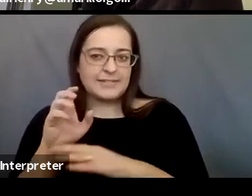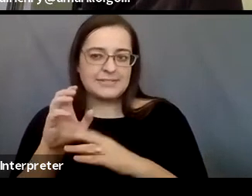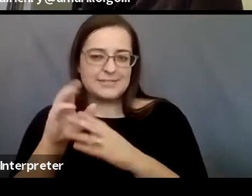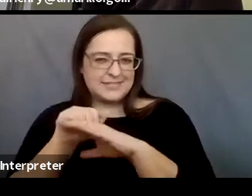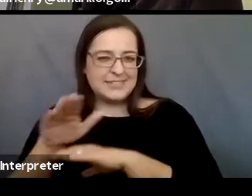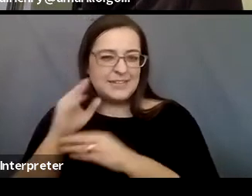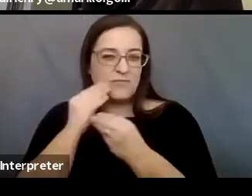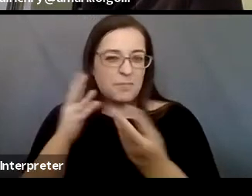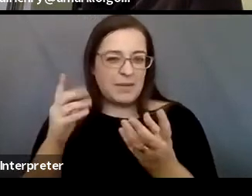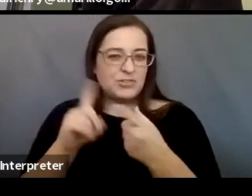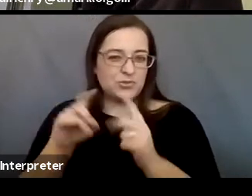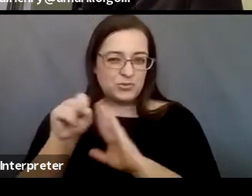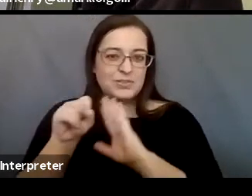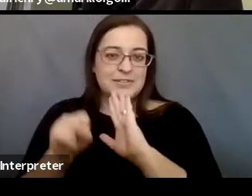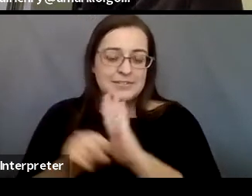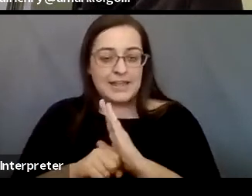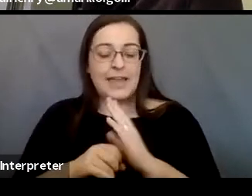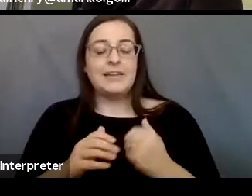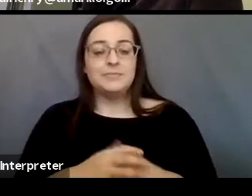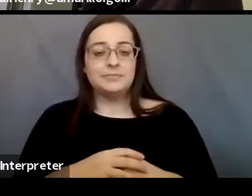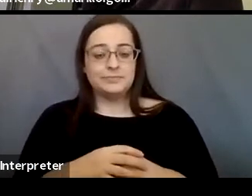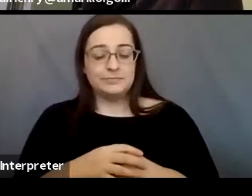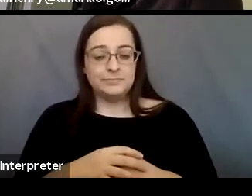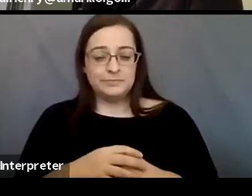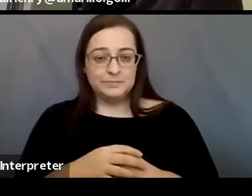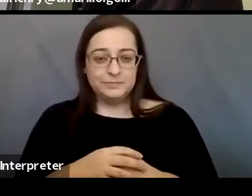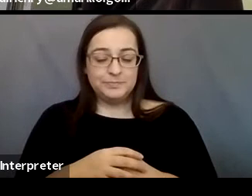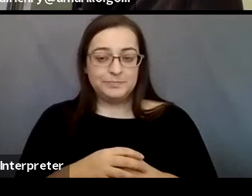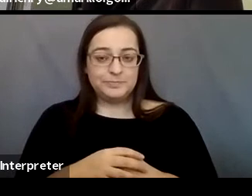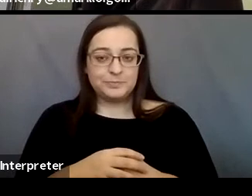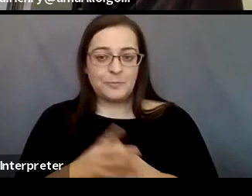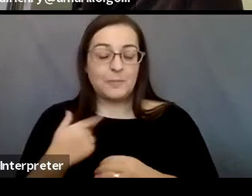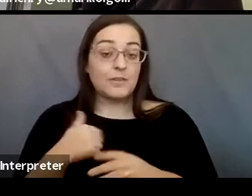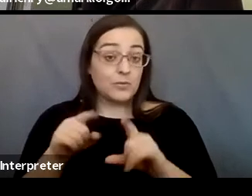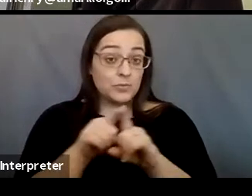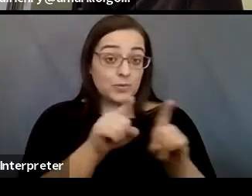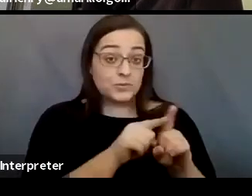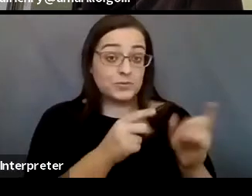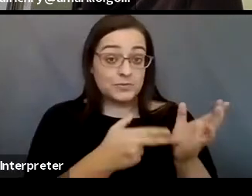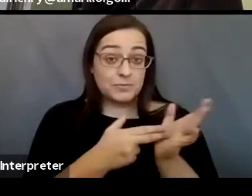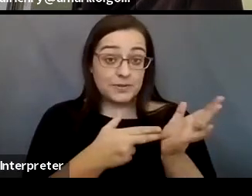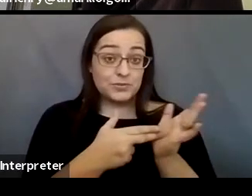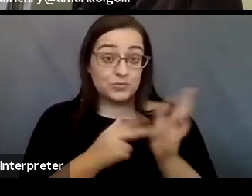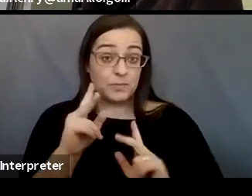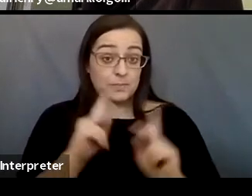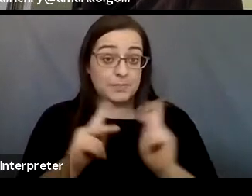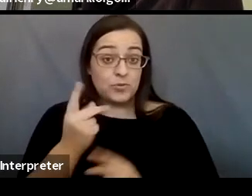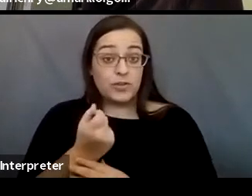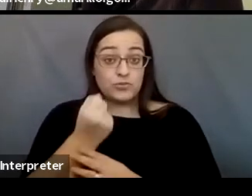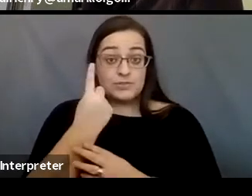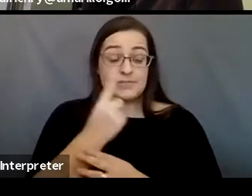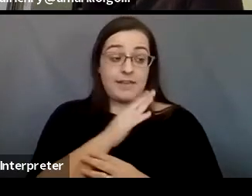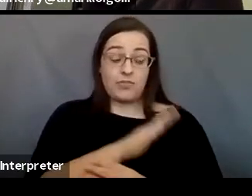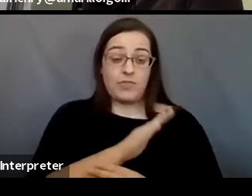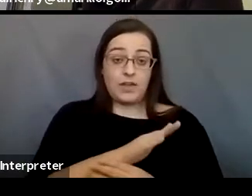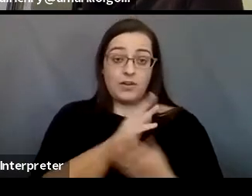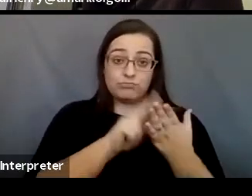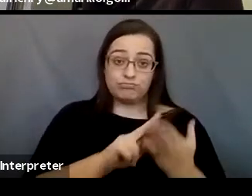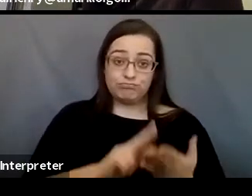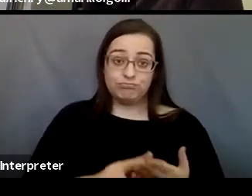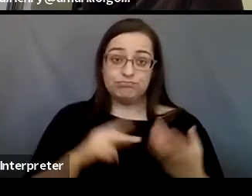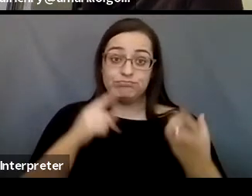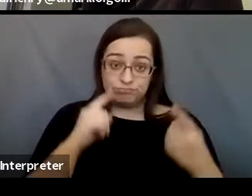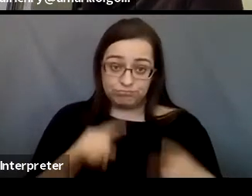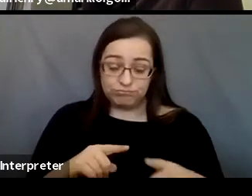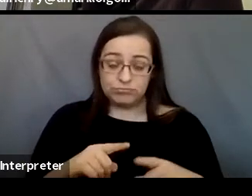That's a requirement by the state. We also have to make sure that people are understanding the consent. We're going to be distributing that